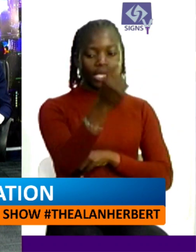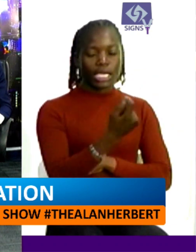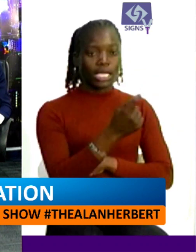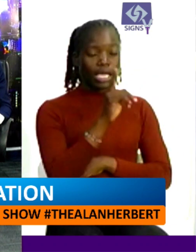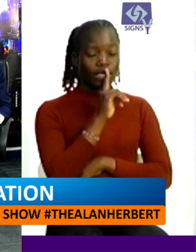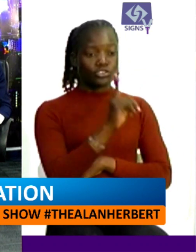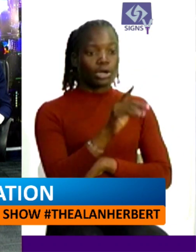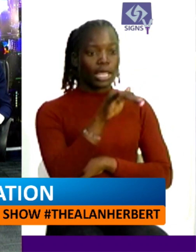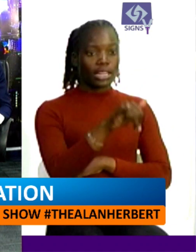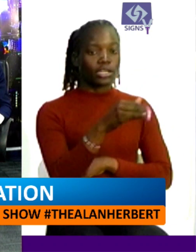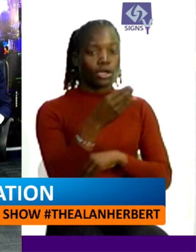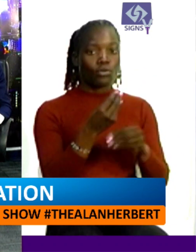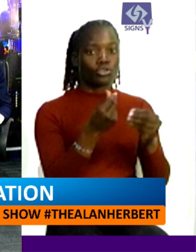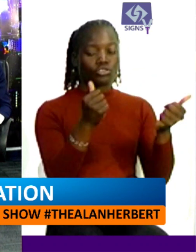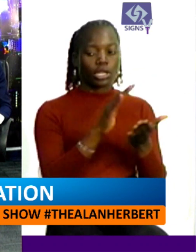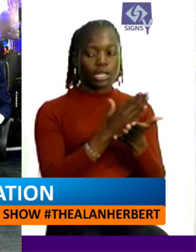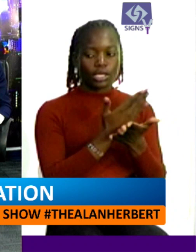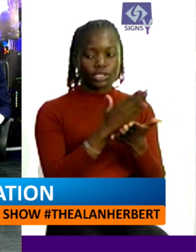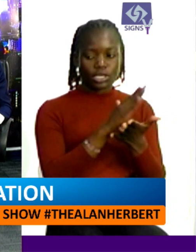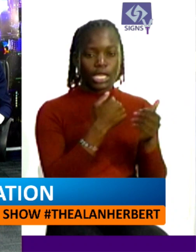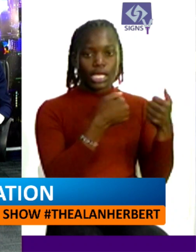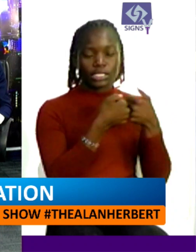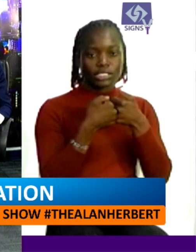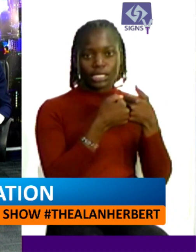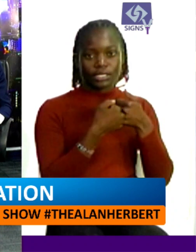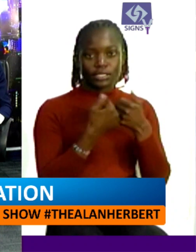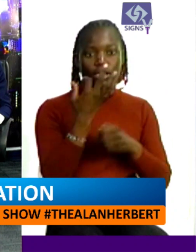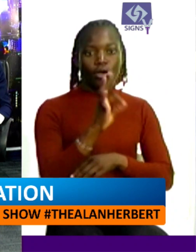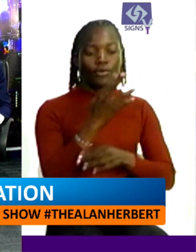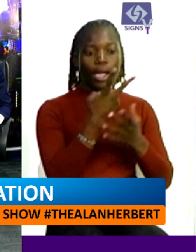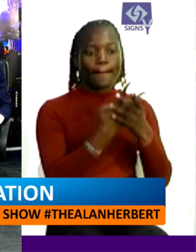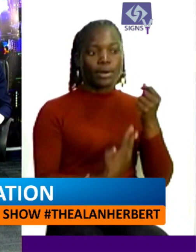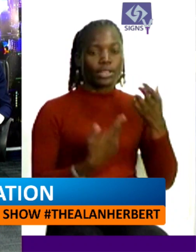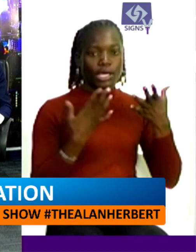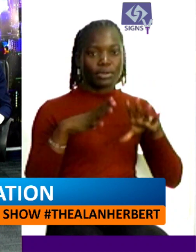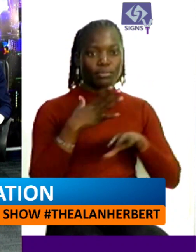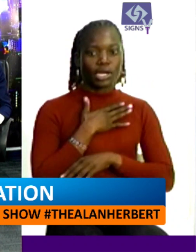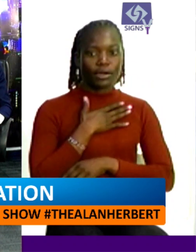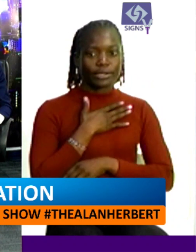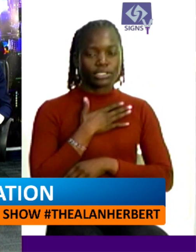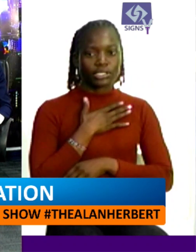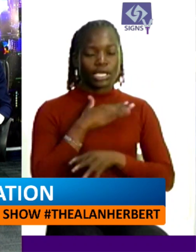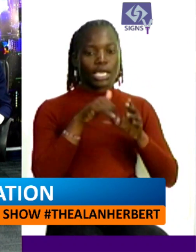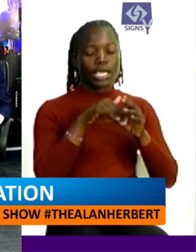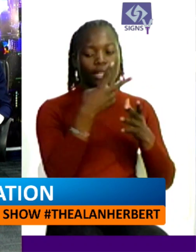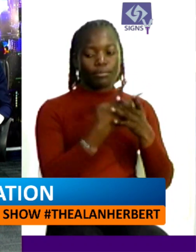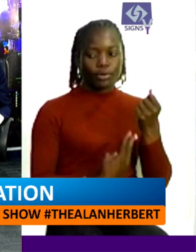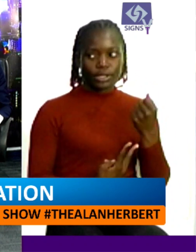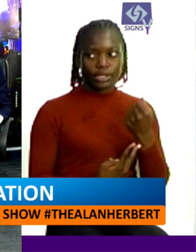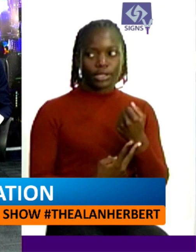making sure that we address the shared challenges of both our people in both